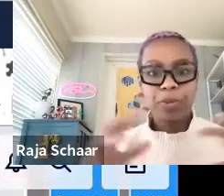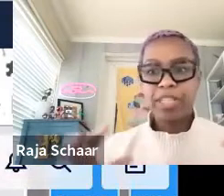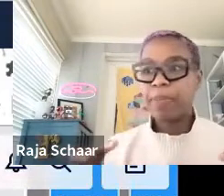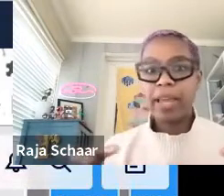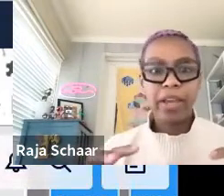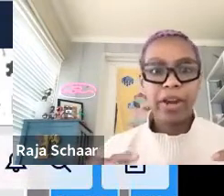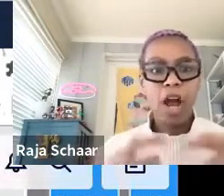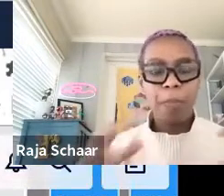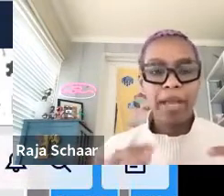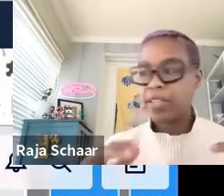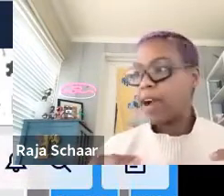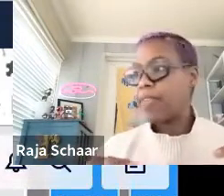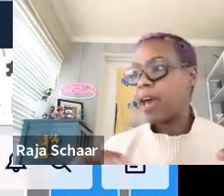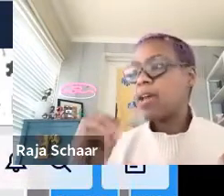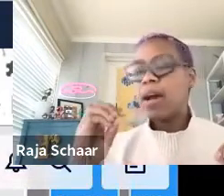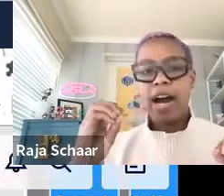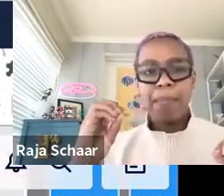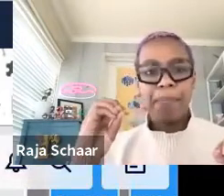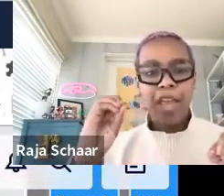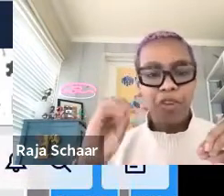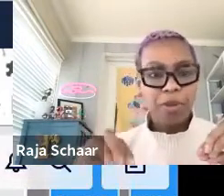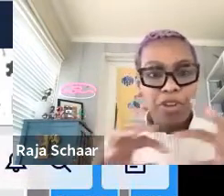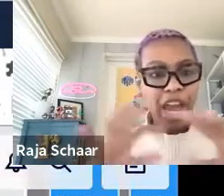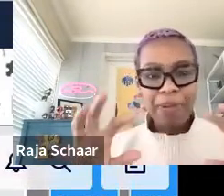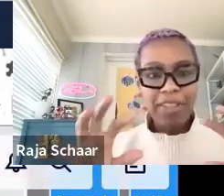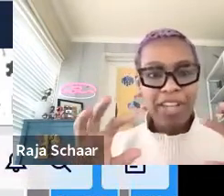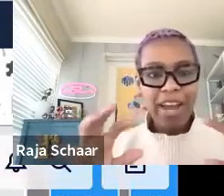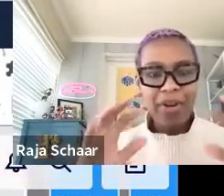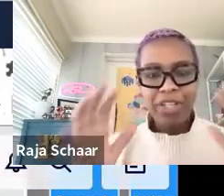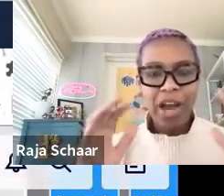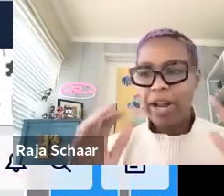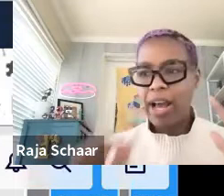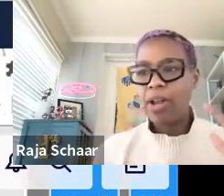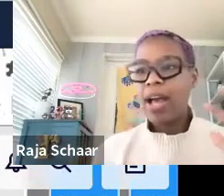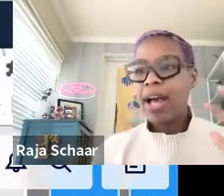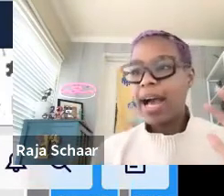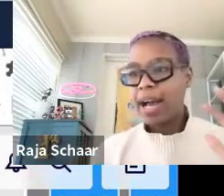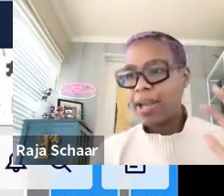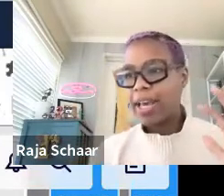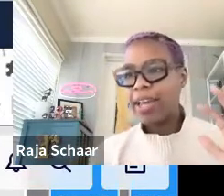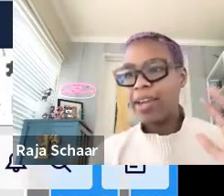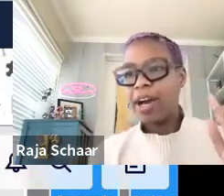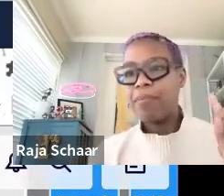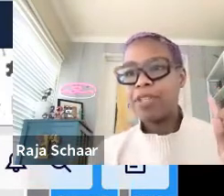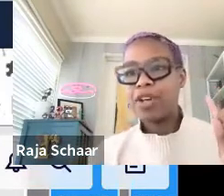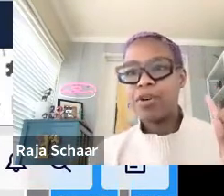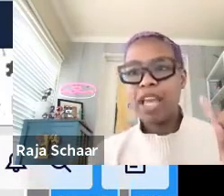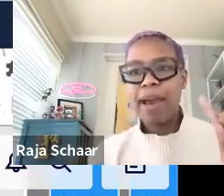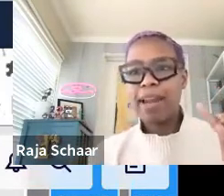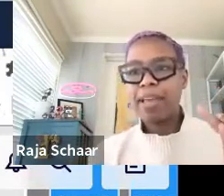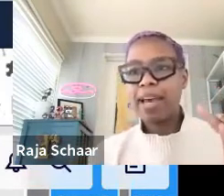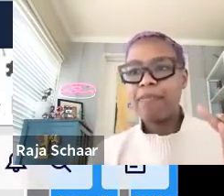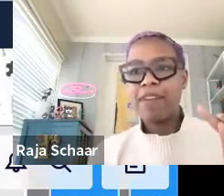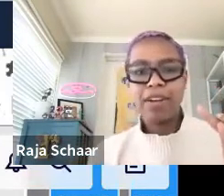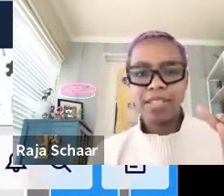role to participate here in helping us define that. If you can type it in the chat, shout it out. Again, don't get